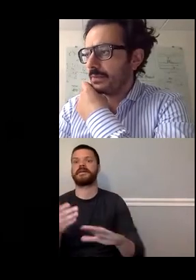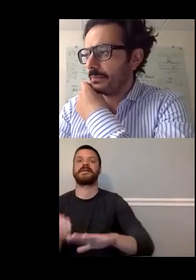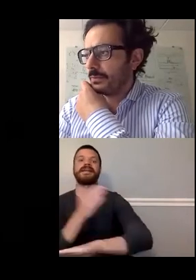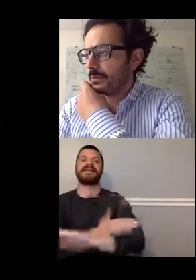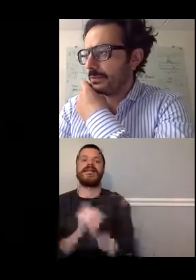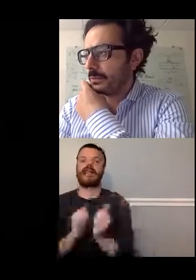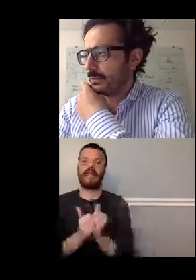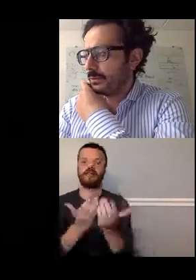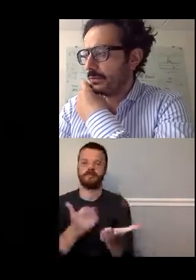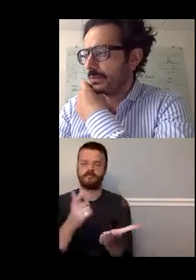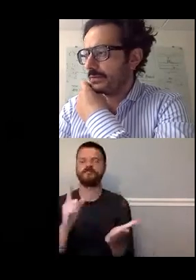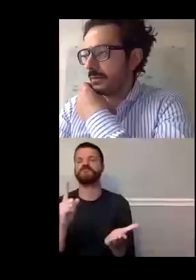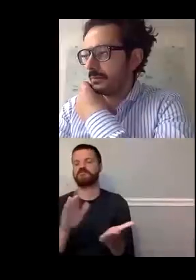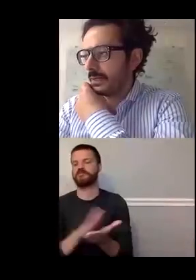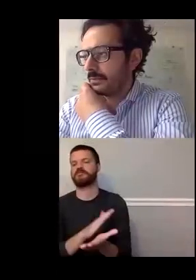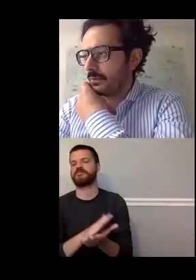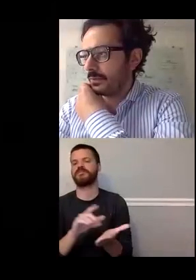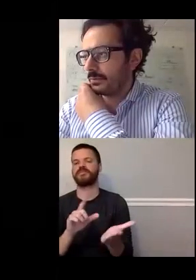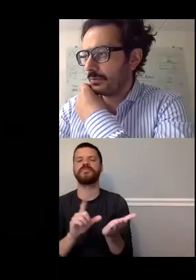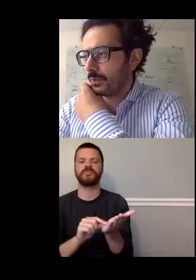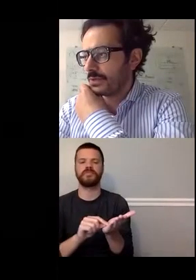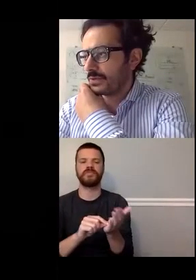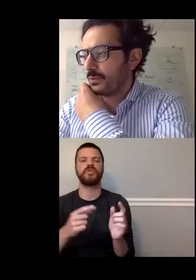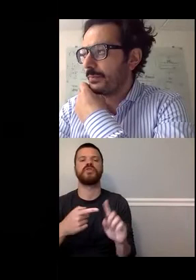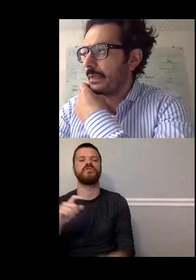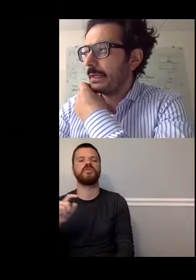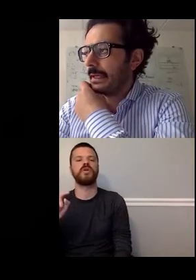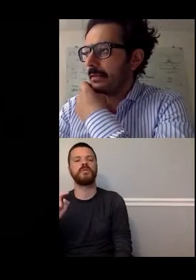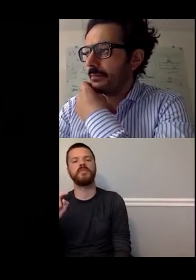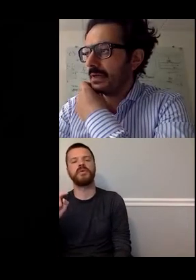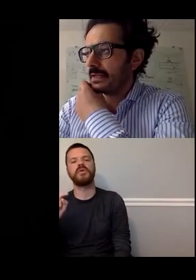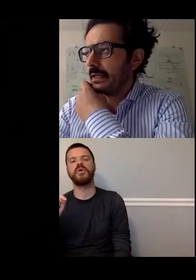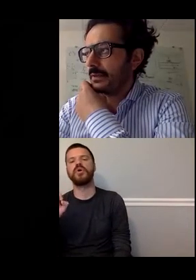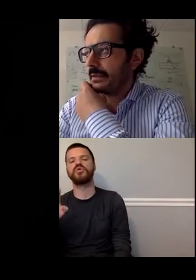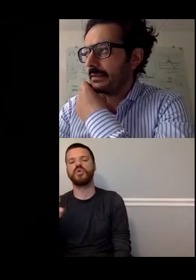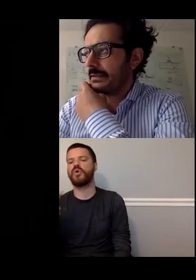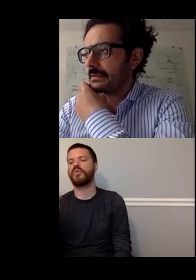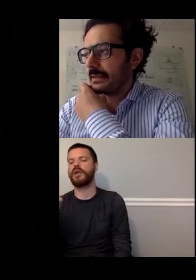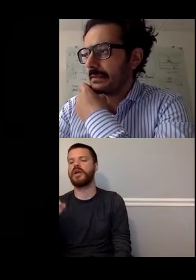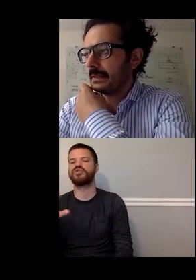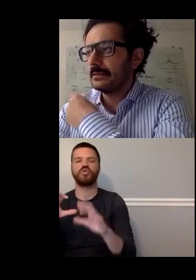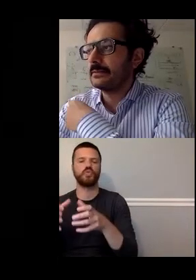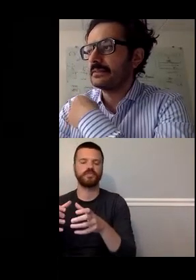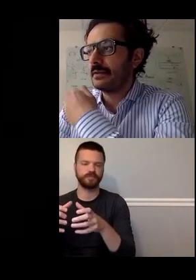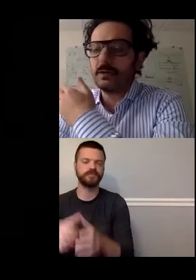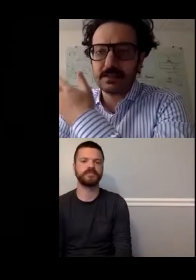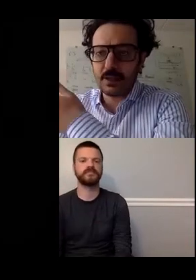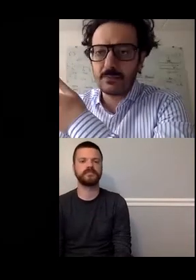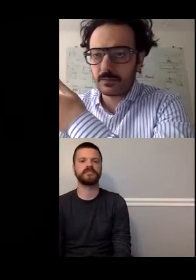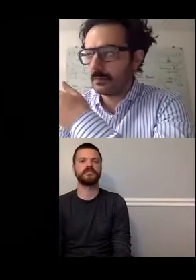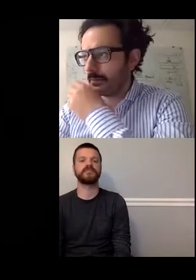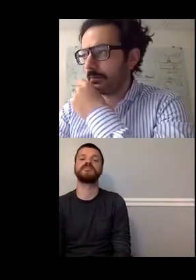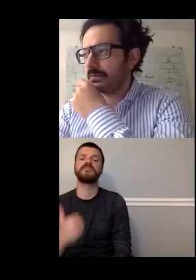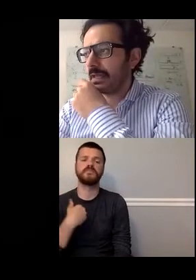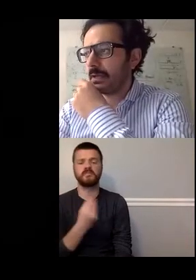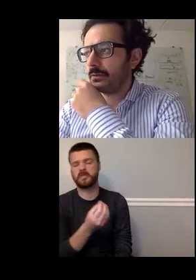was a paper, work done by Tor Wager's group. And basically what they did is that they did several experiments